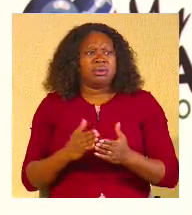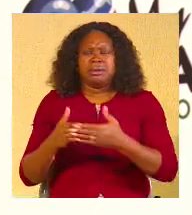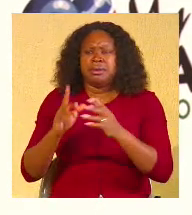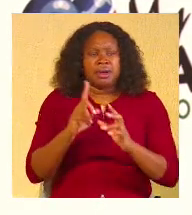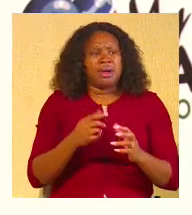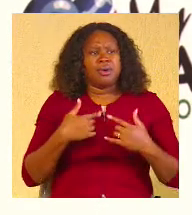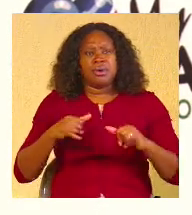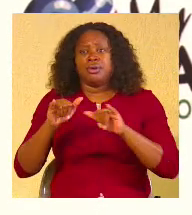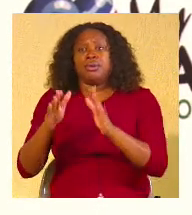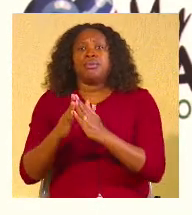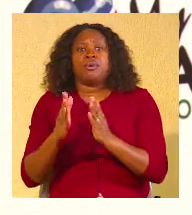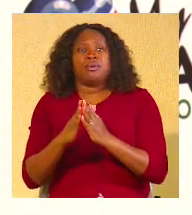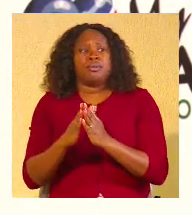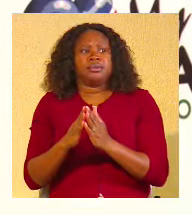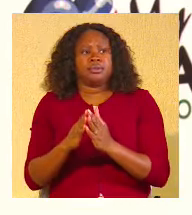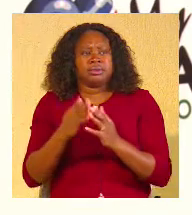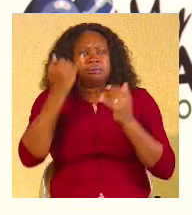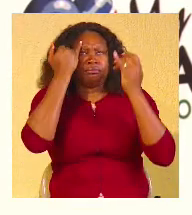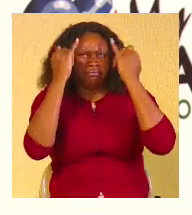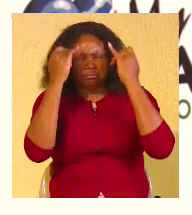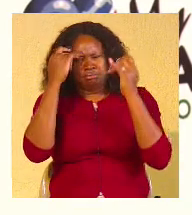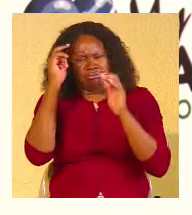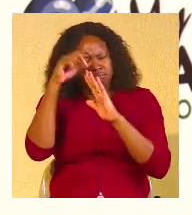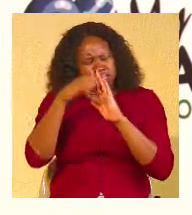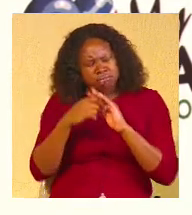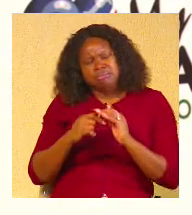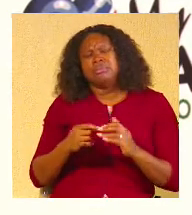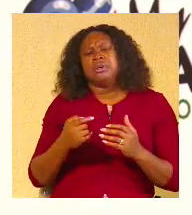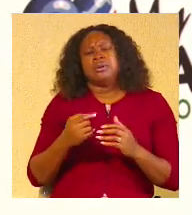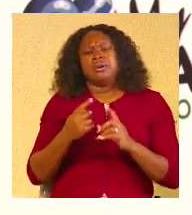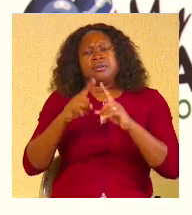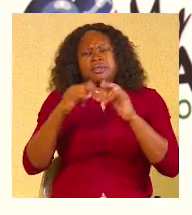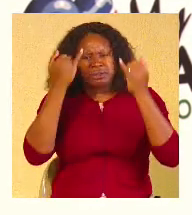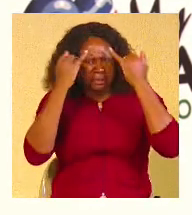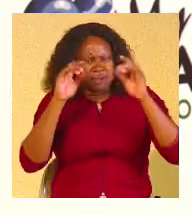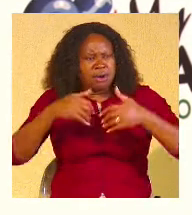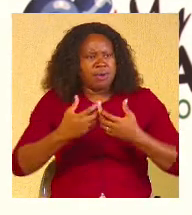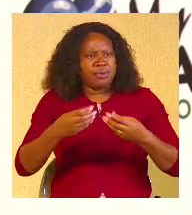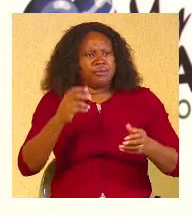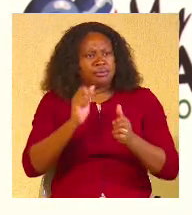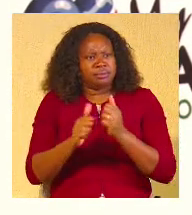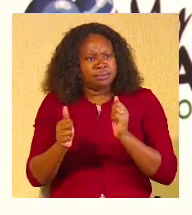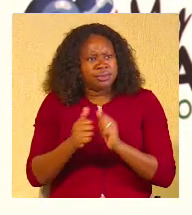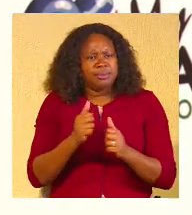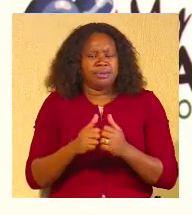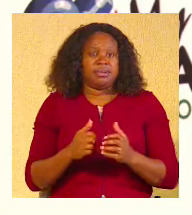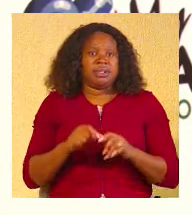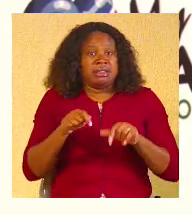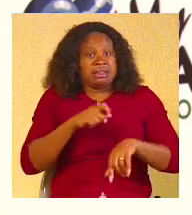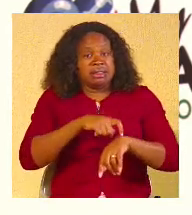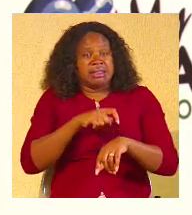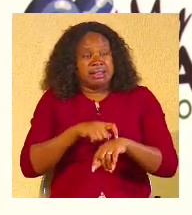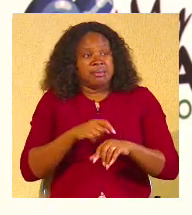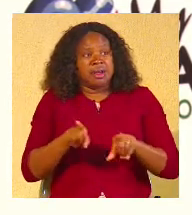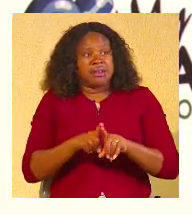home. Let's become content creators. Let's innovate different ideas of how we can solve problems. And I think this is a time that